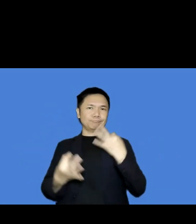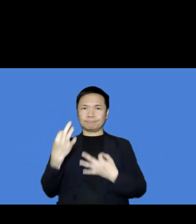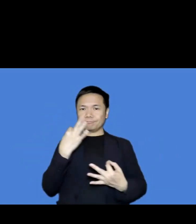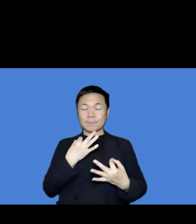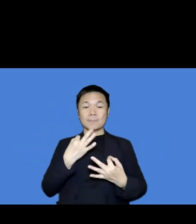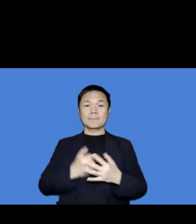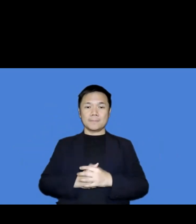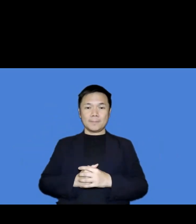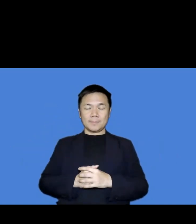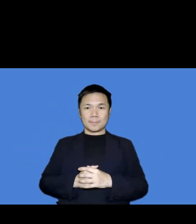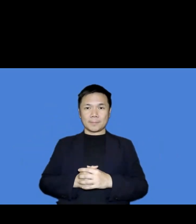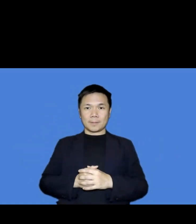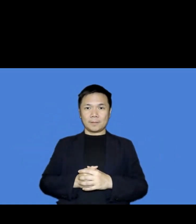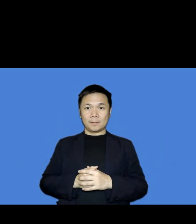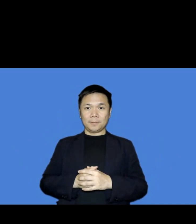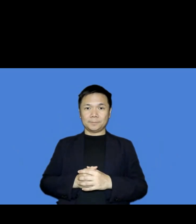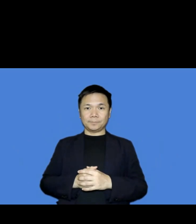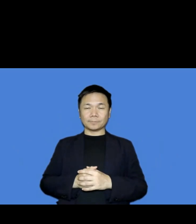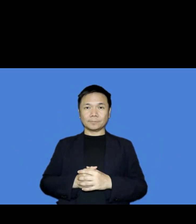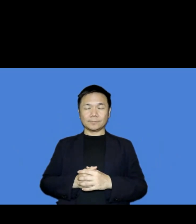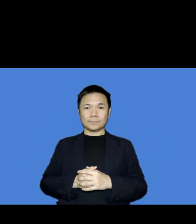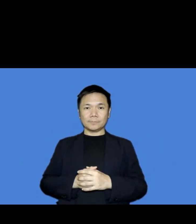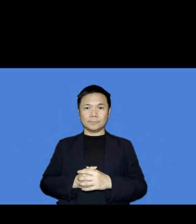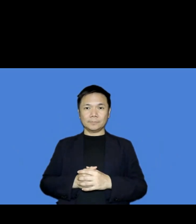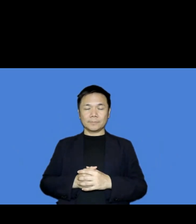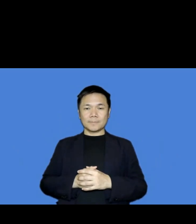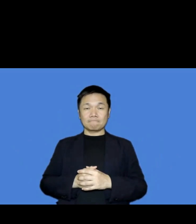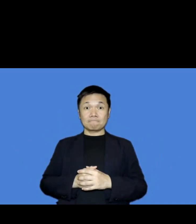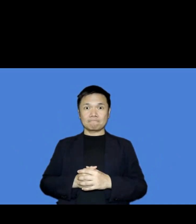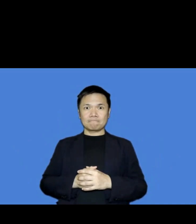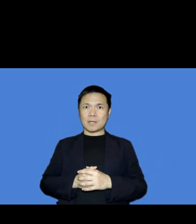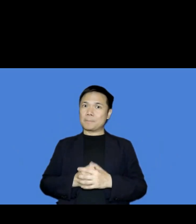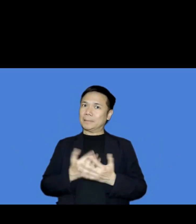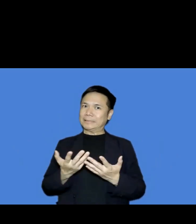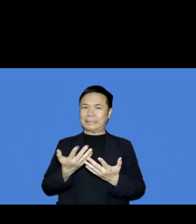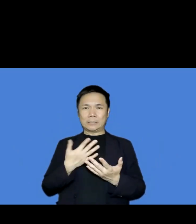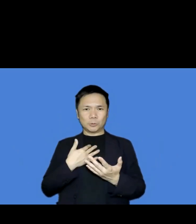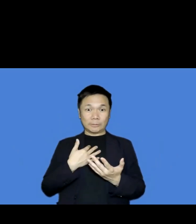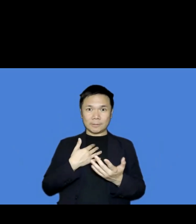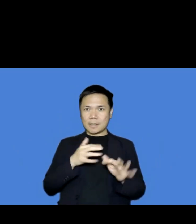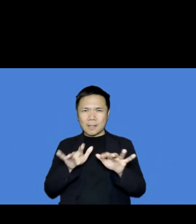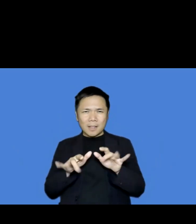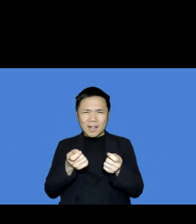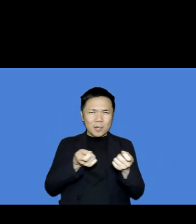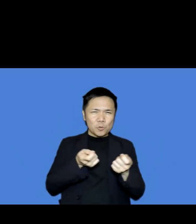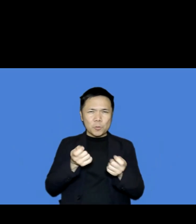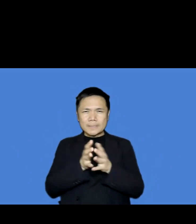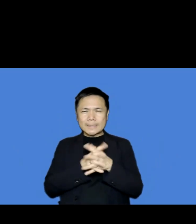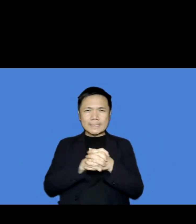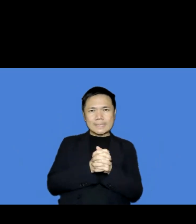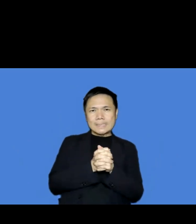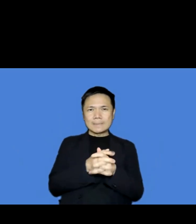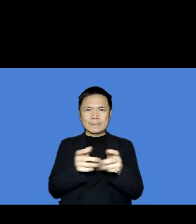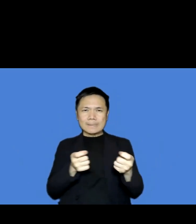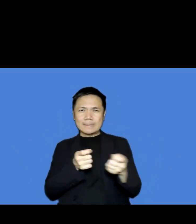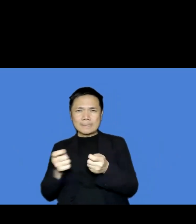So for due to administrative constraints, difficulties, we are